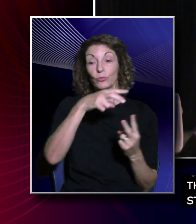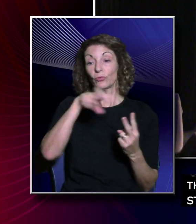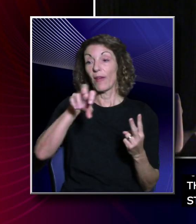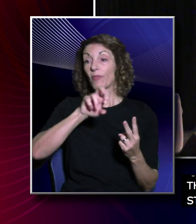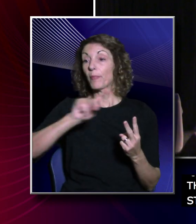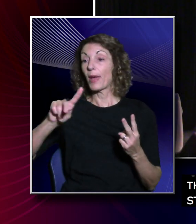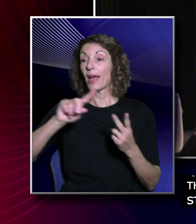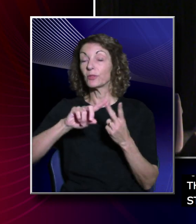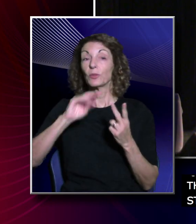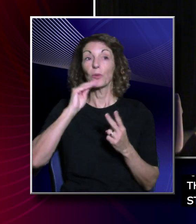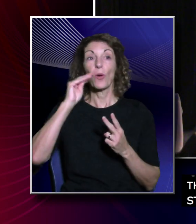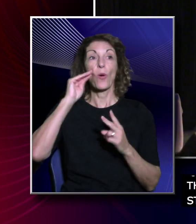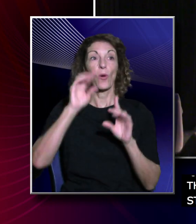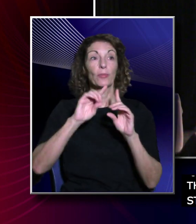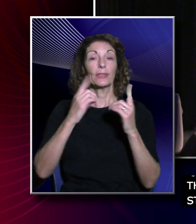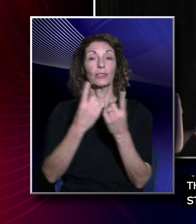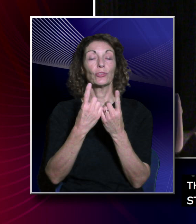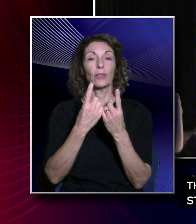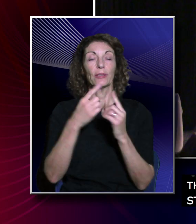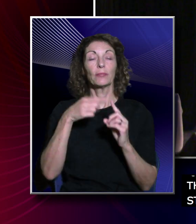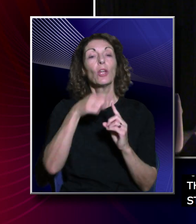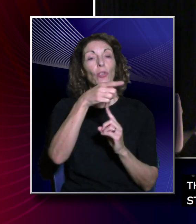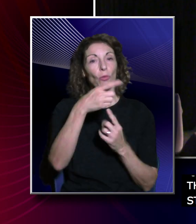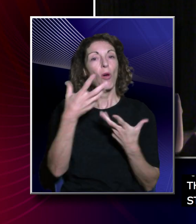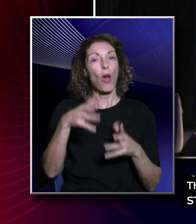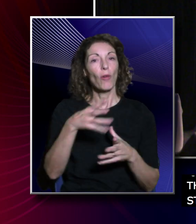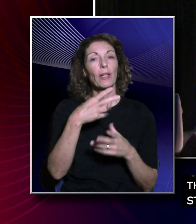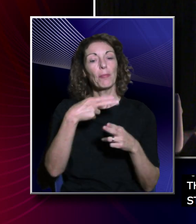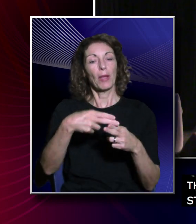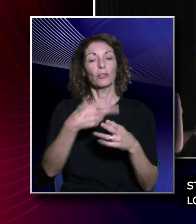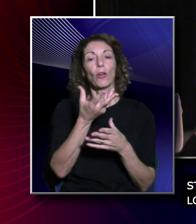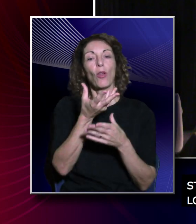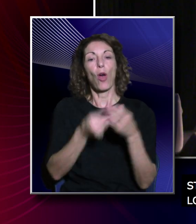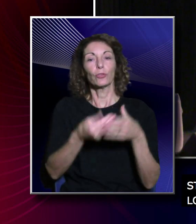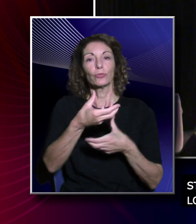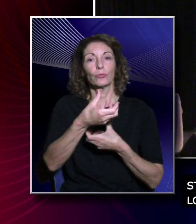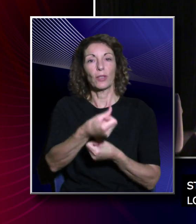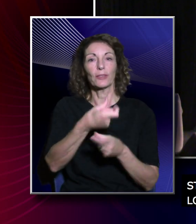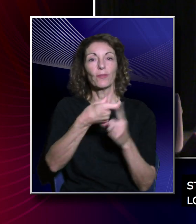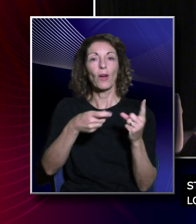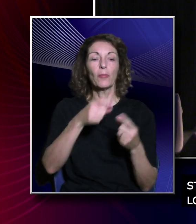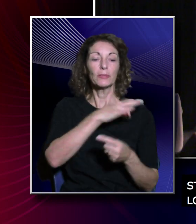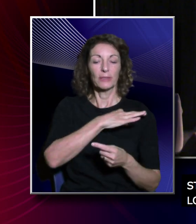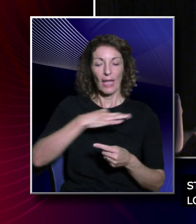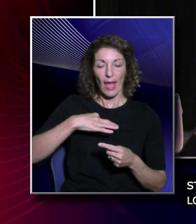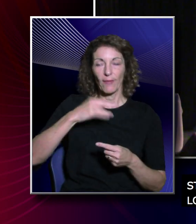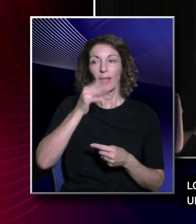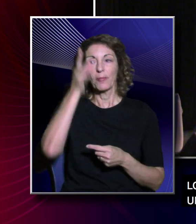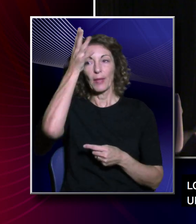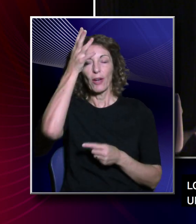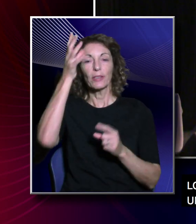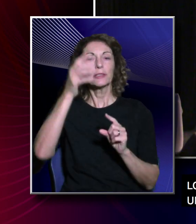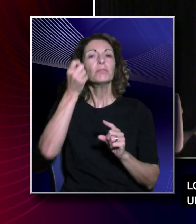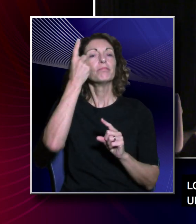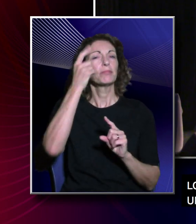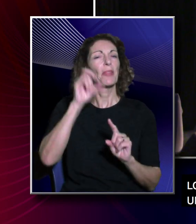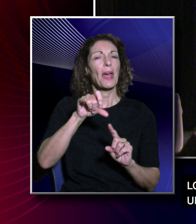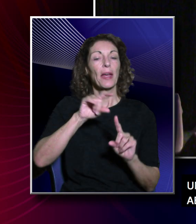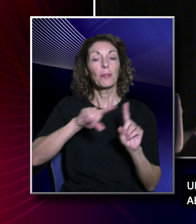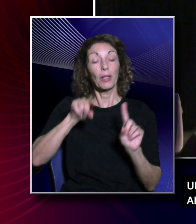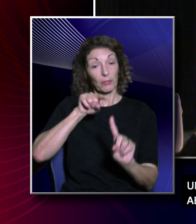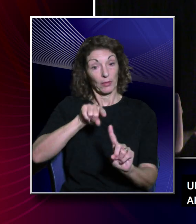You mentioned loss of trust with the staff and parents. I understand that. But are these children going to be able to succeed in their home